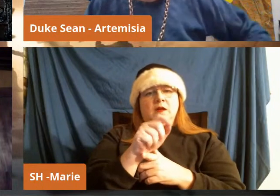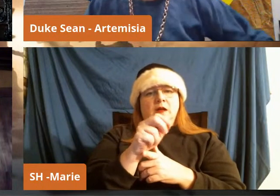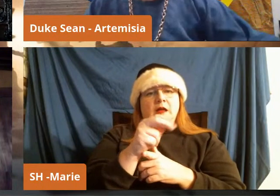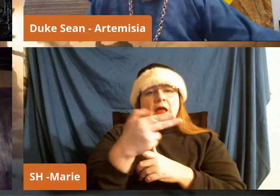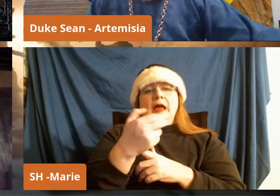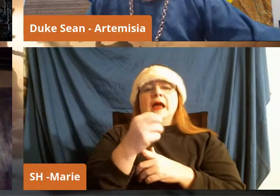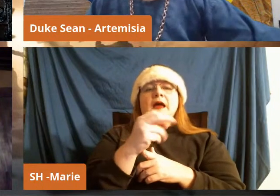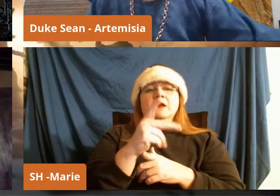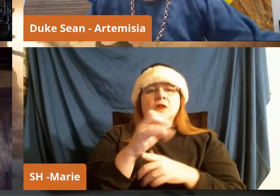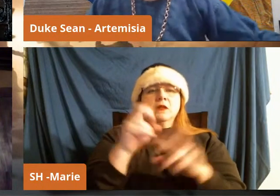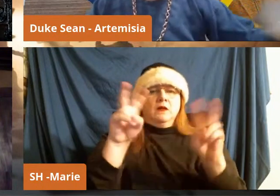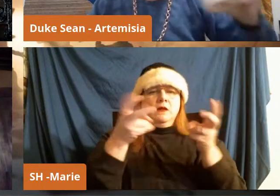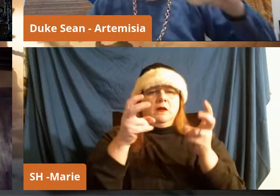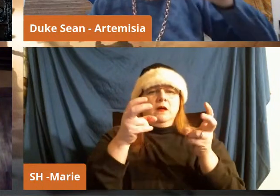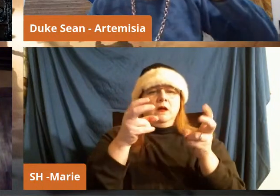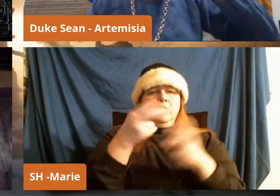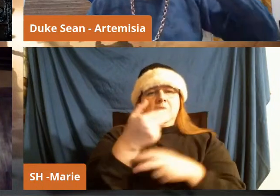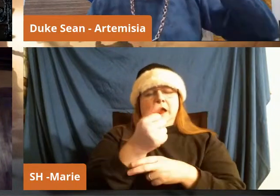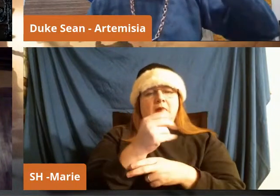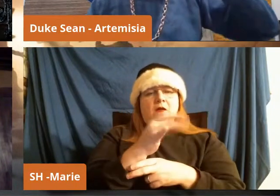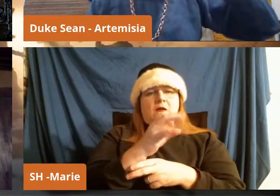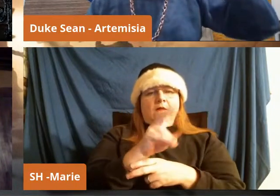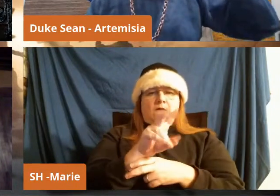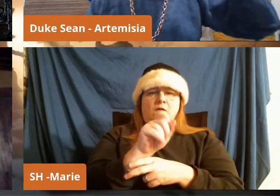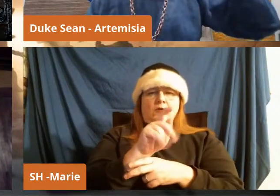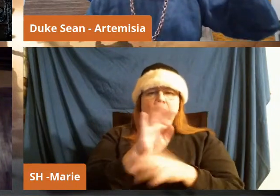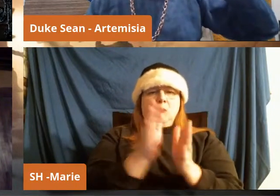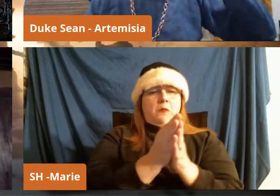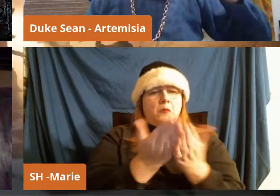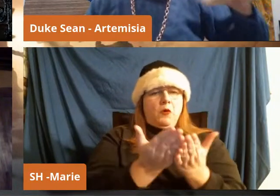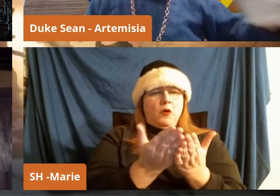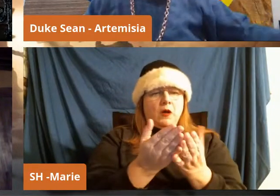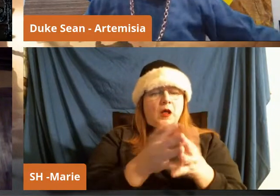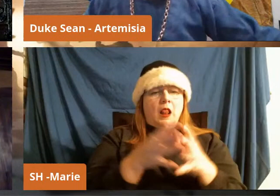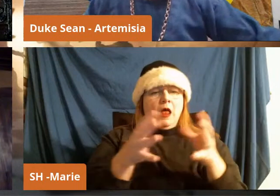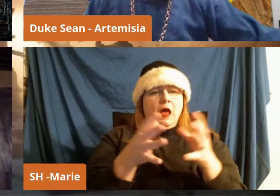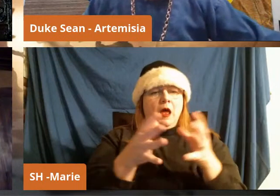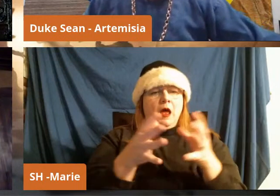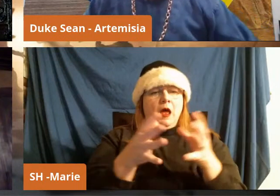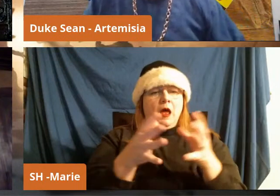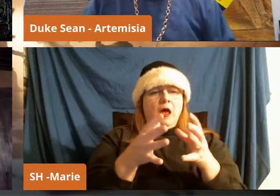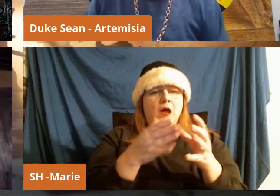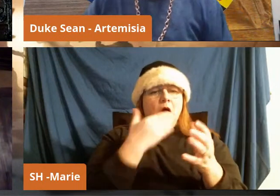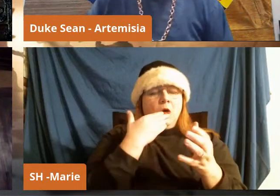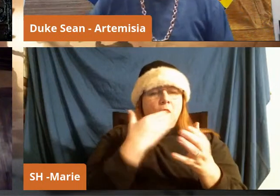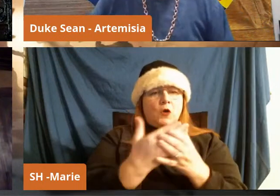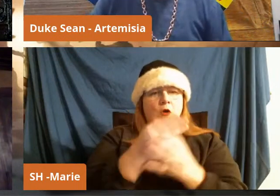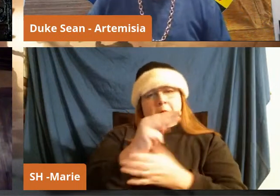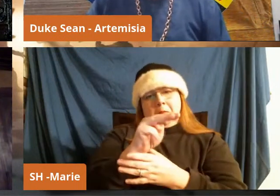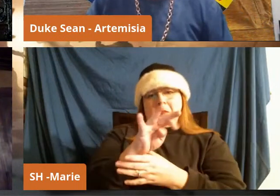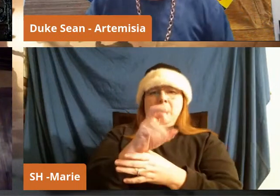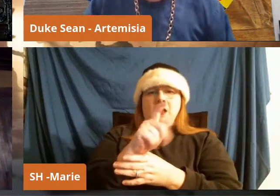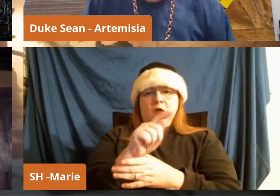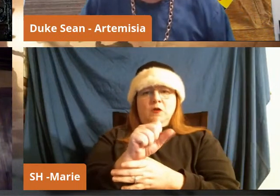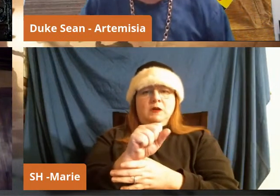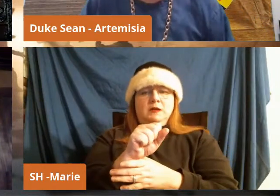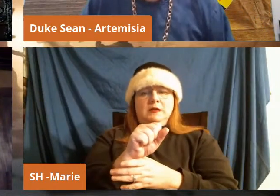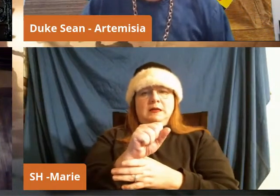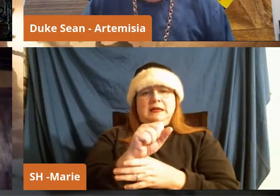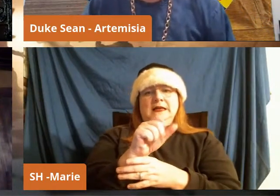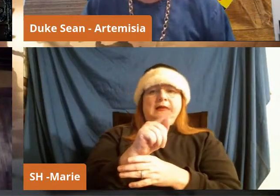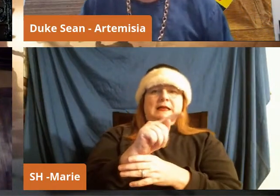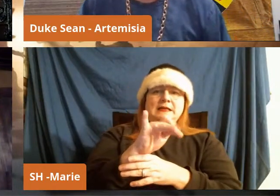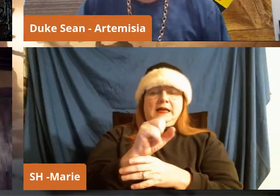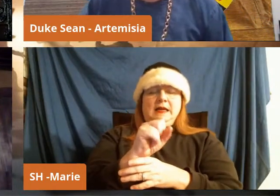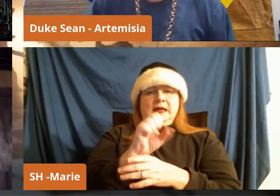Virtue, I like that. This little book a lot. It's a good modern take, SCA take on